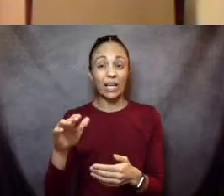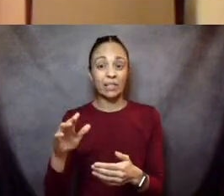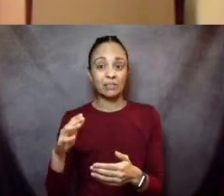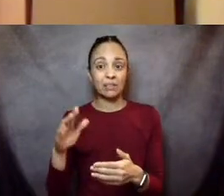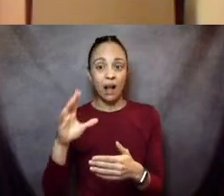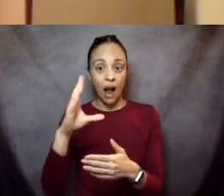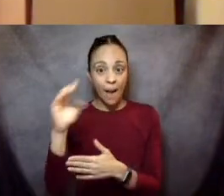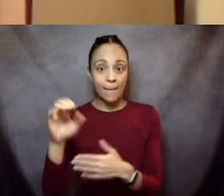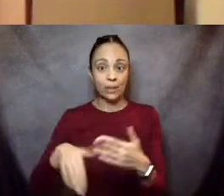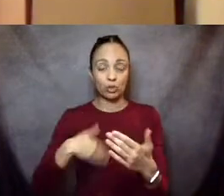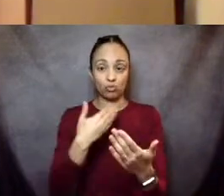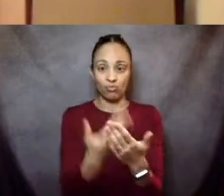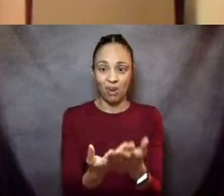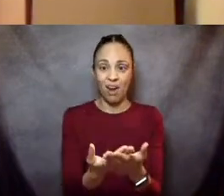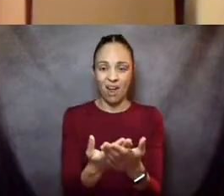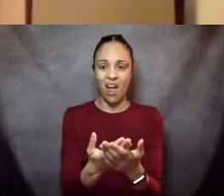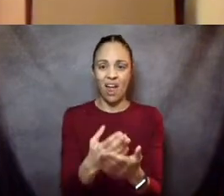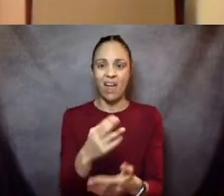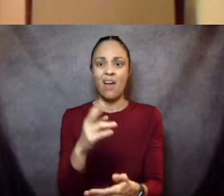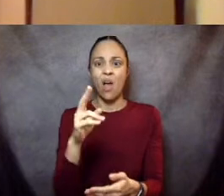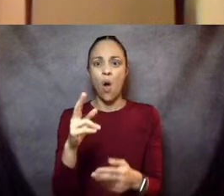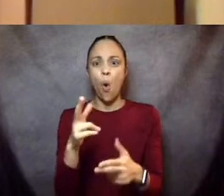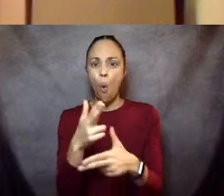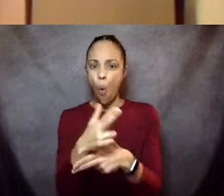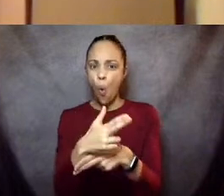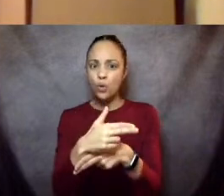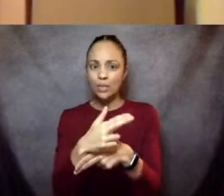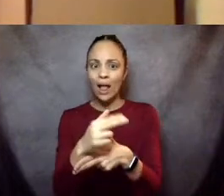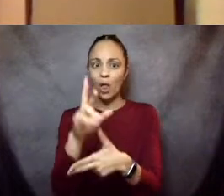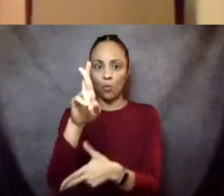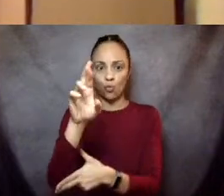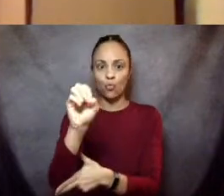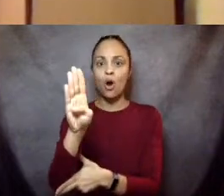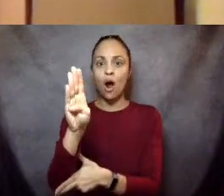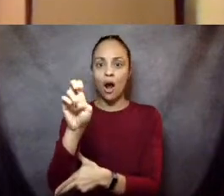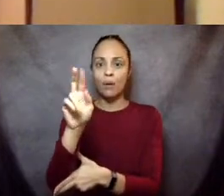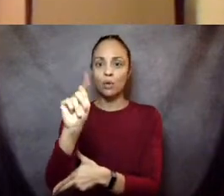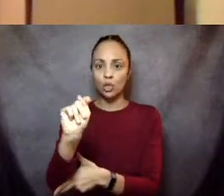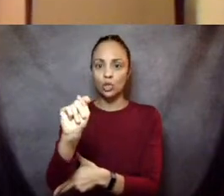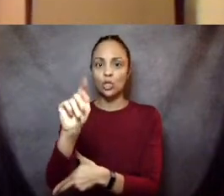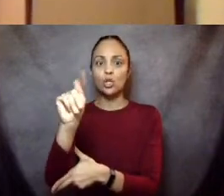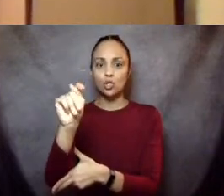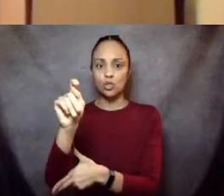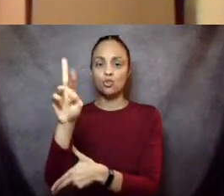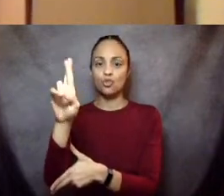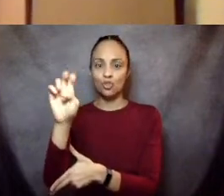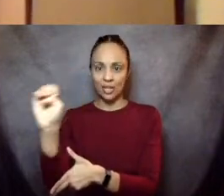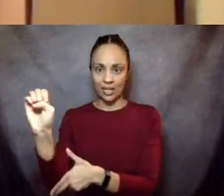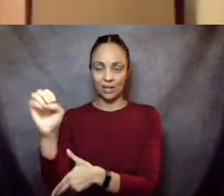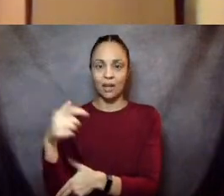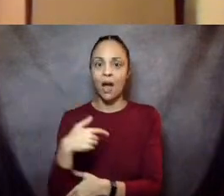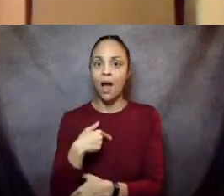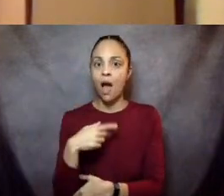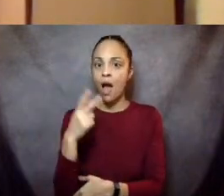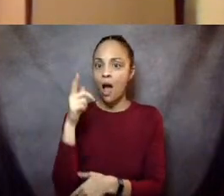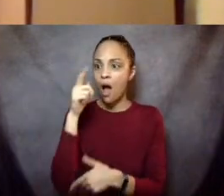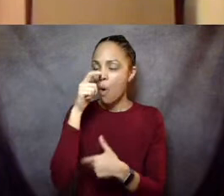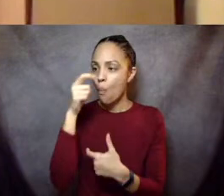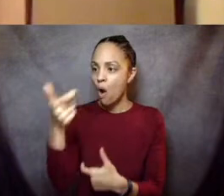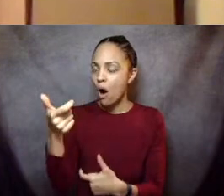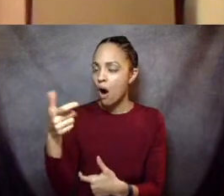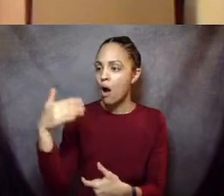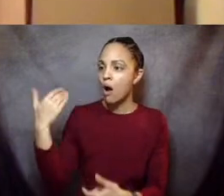vividly. And they did a master class. And I was in heaven. This